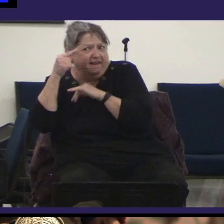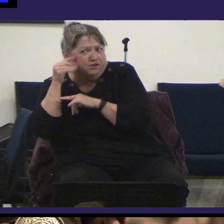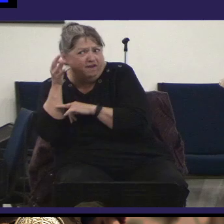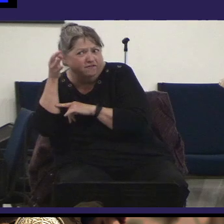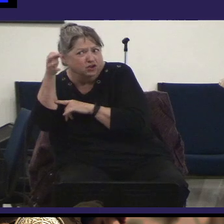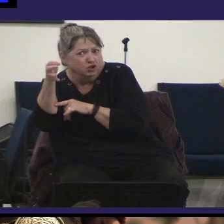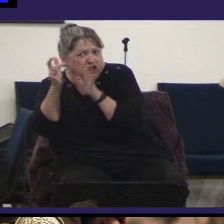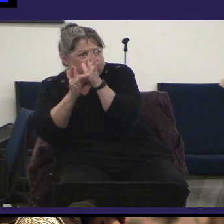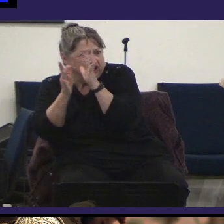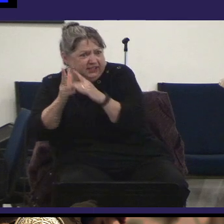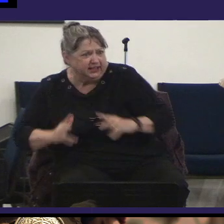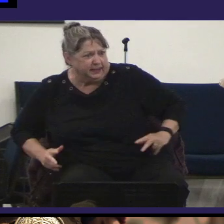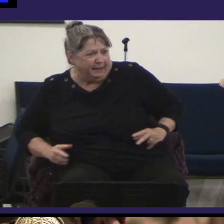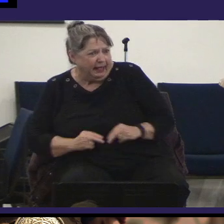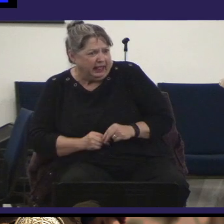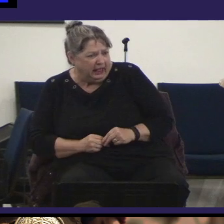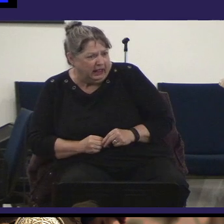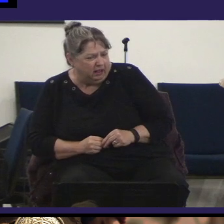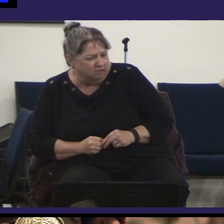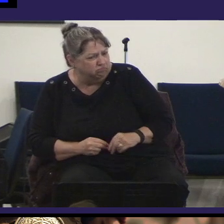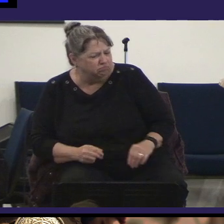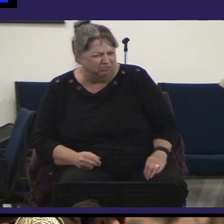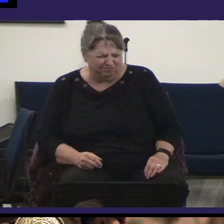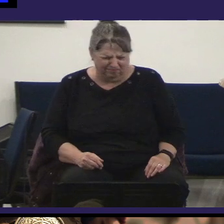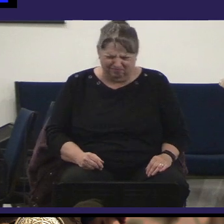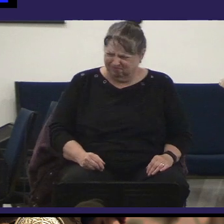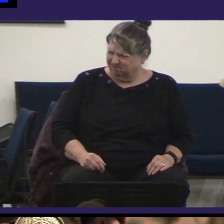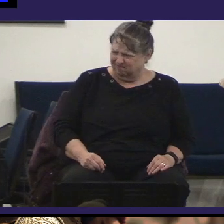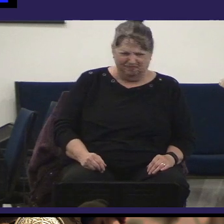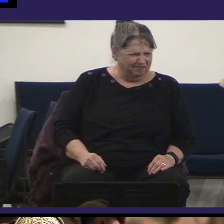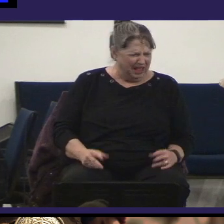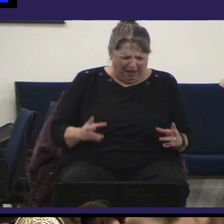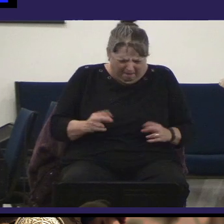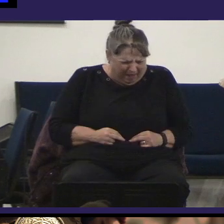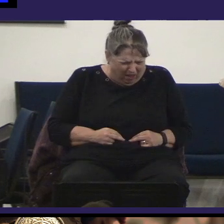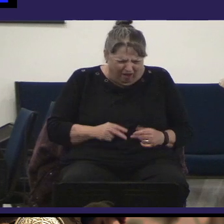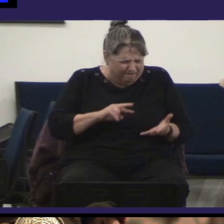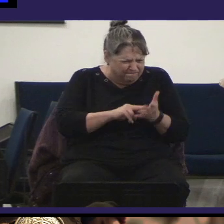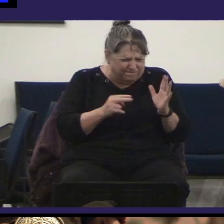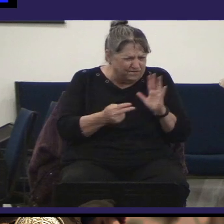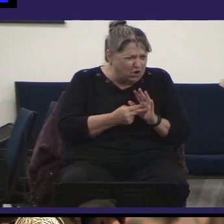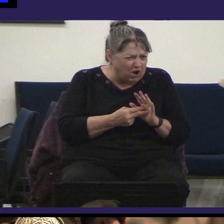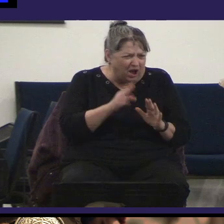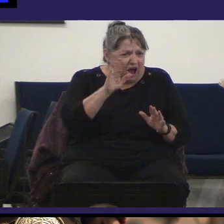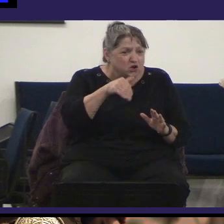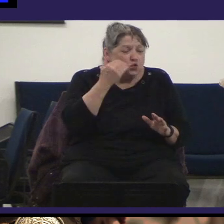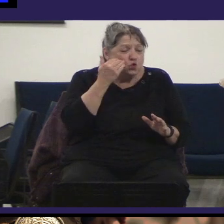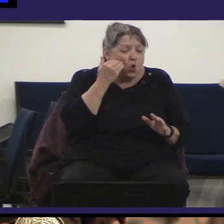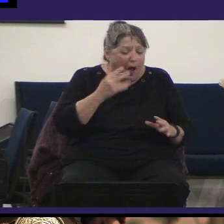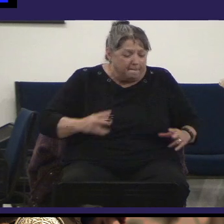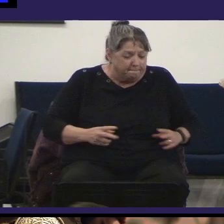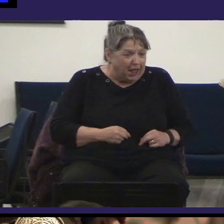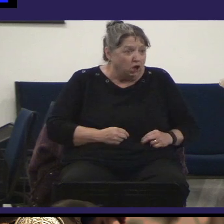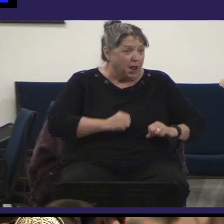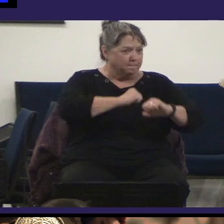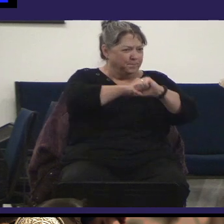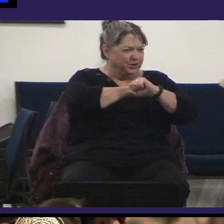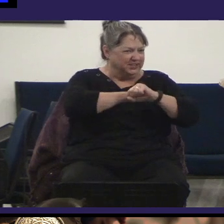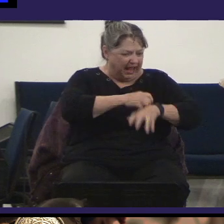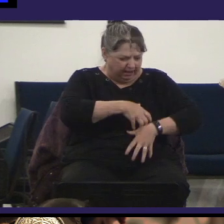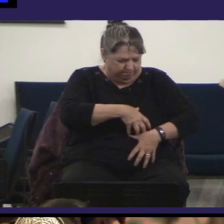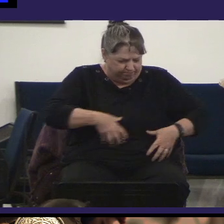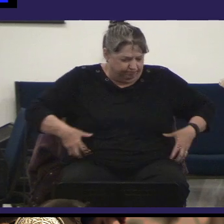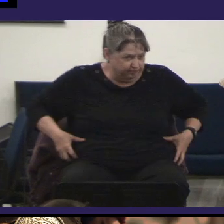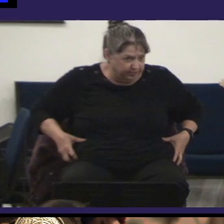truth served to stabilize the body, to protect the midsection, and to provide the soldier